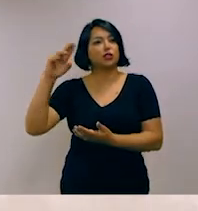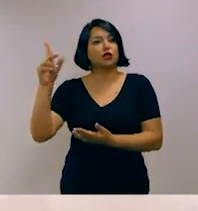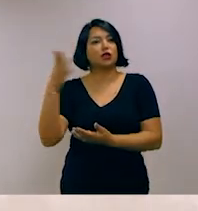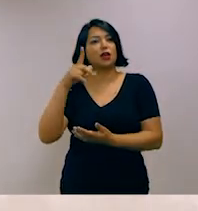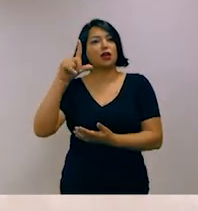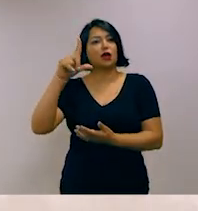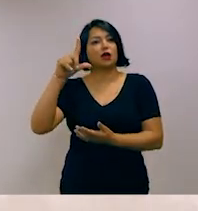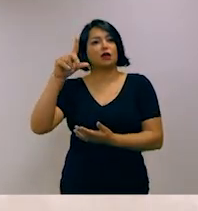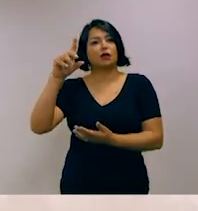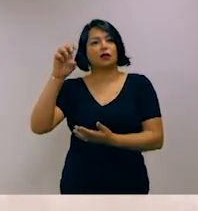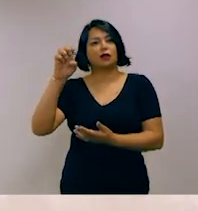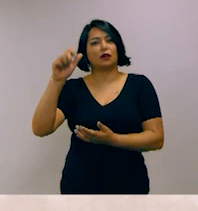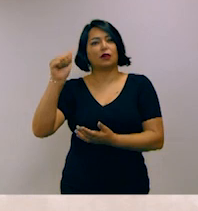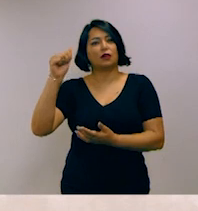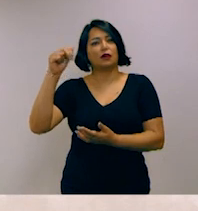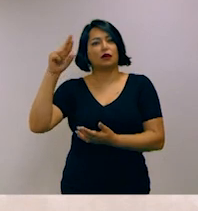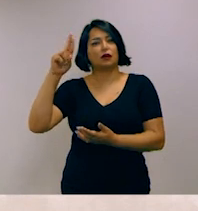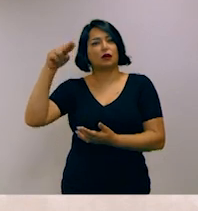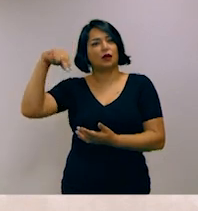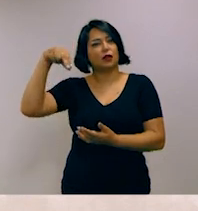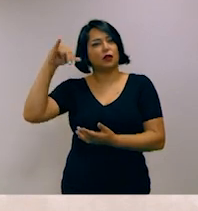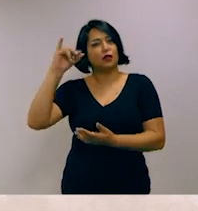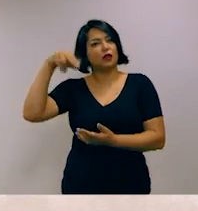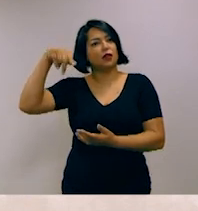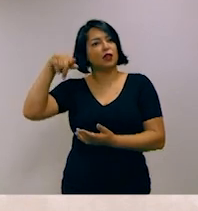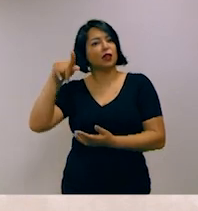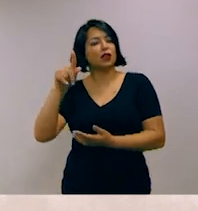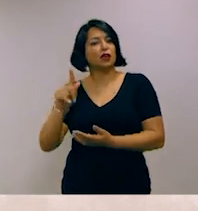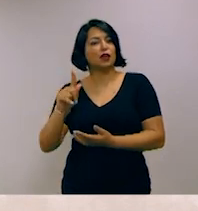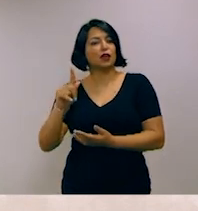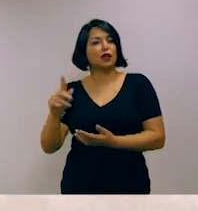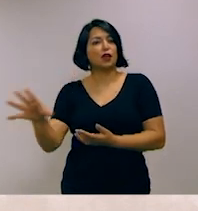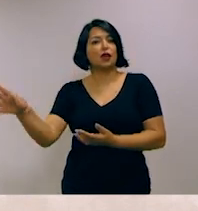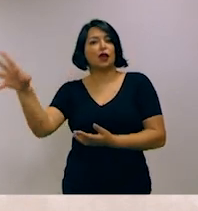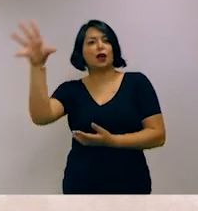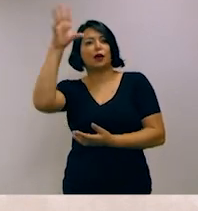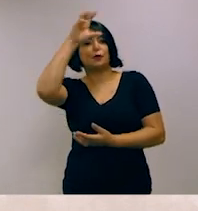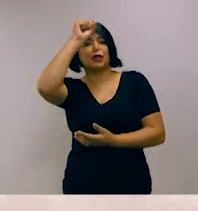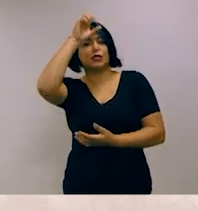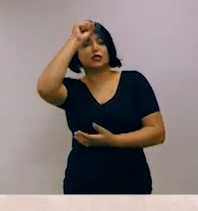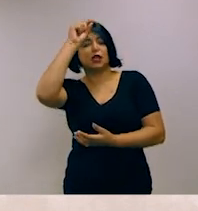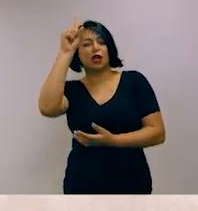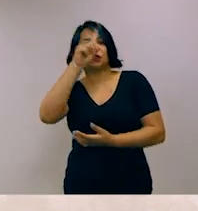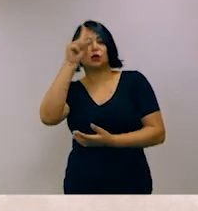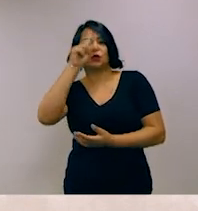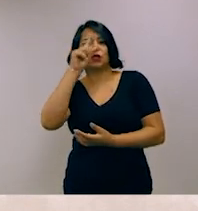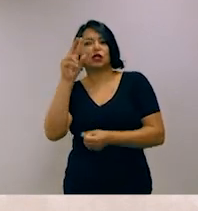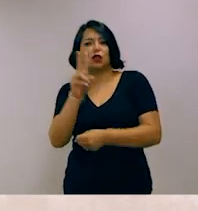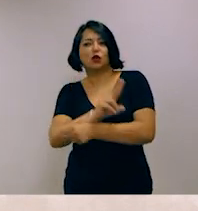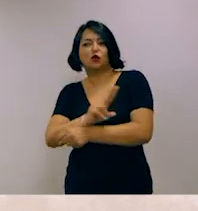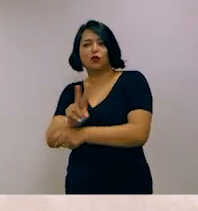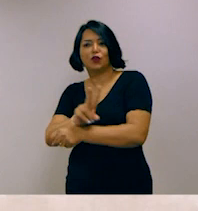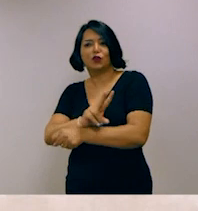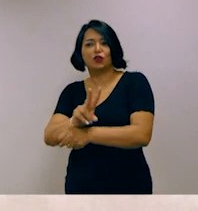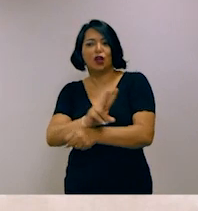and whatever you prefer to call it, and also non-supervised